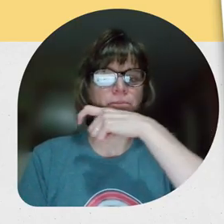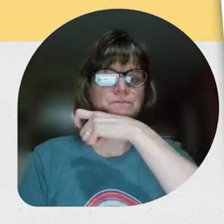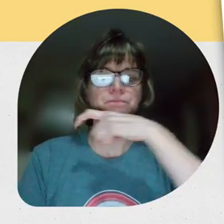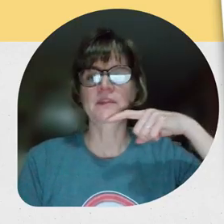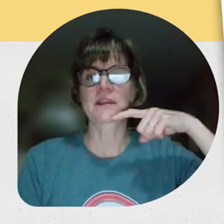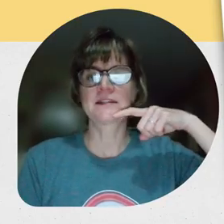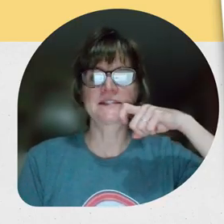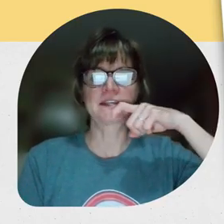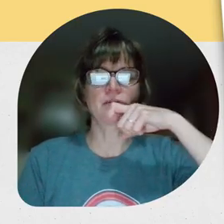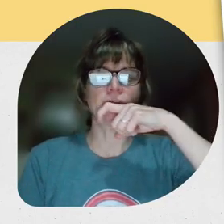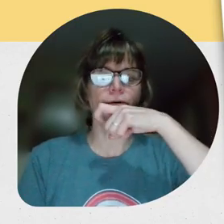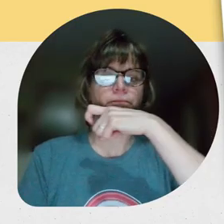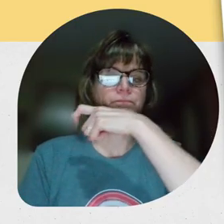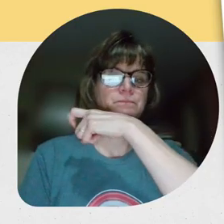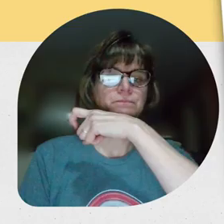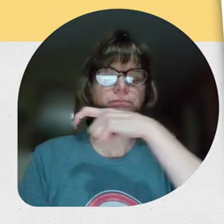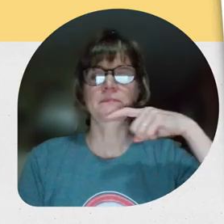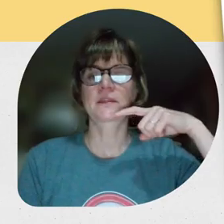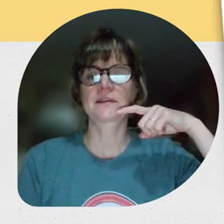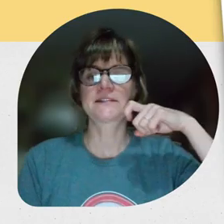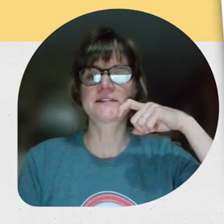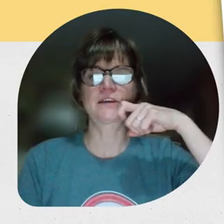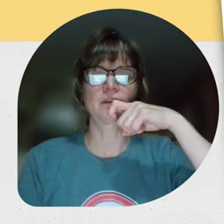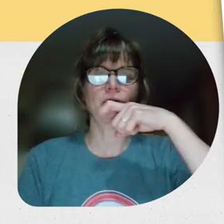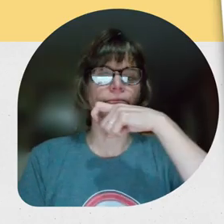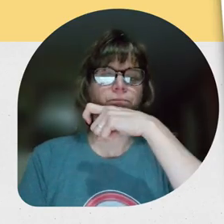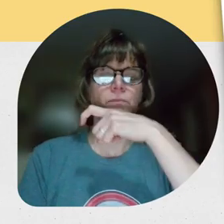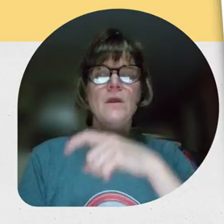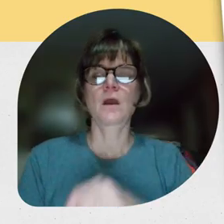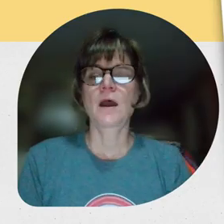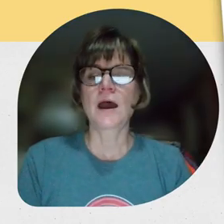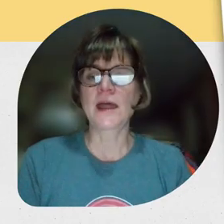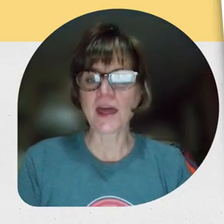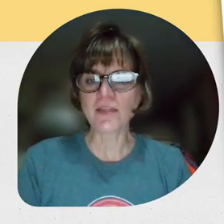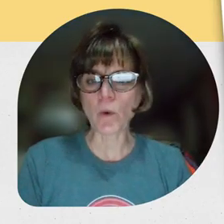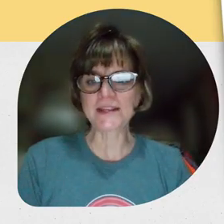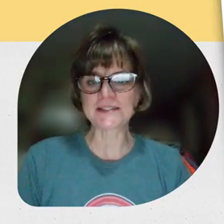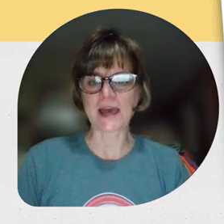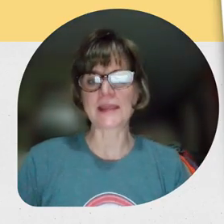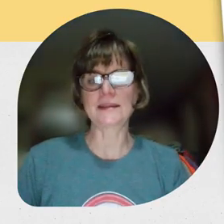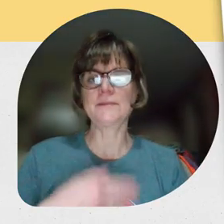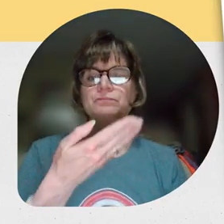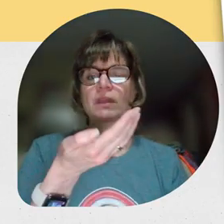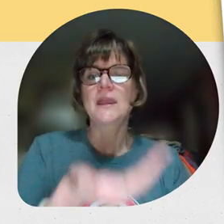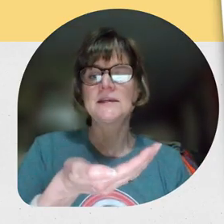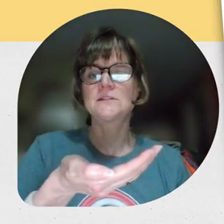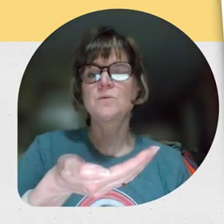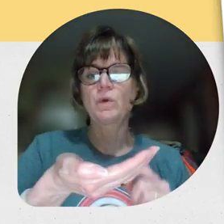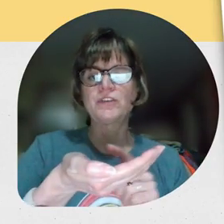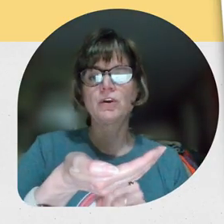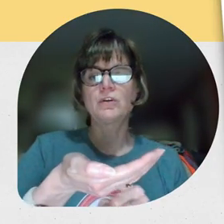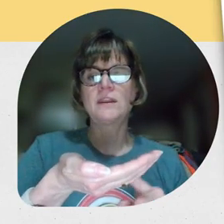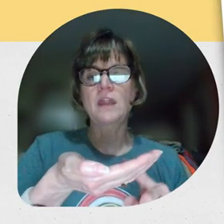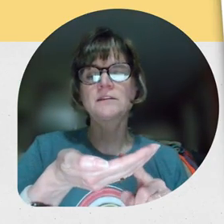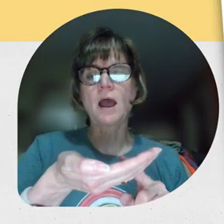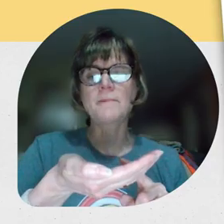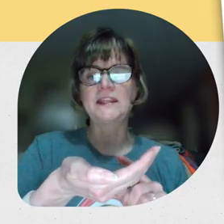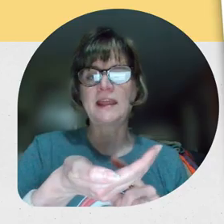cereal, cereal, cereal. Another way to sign it is with